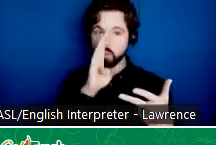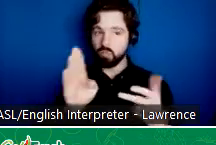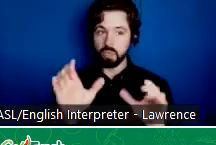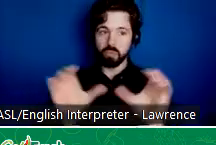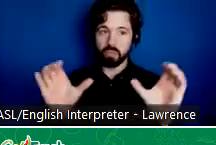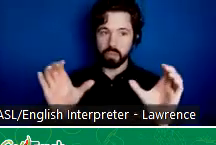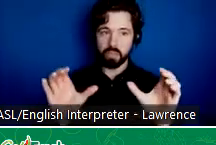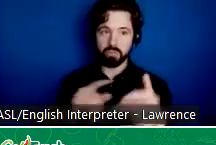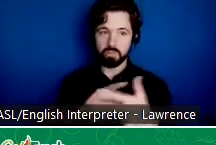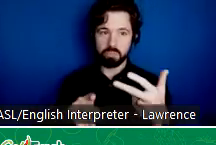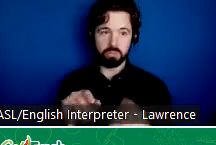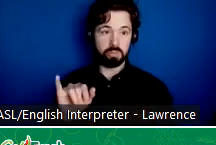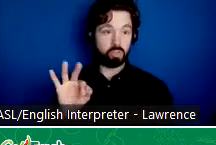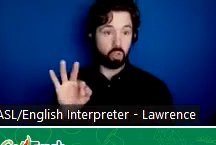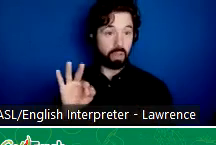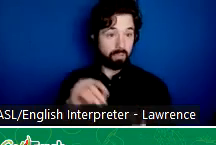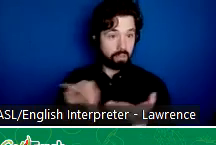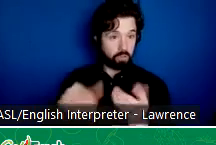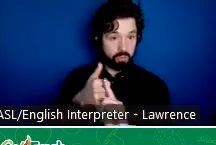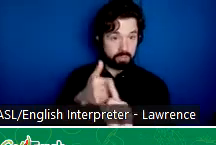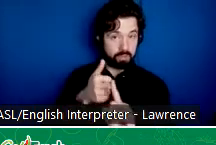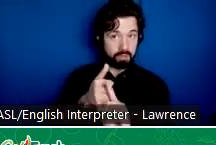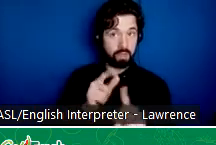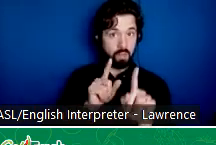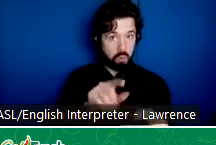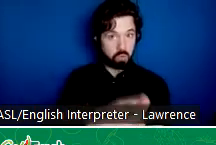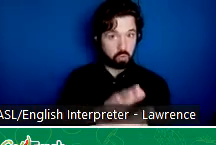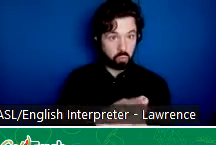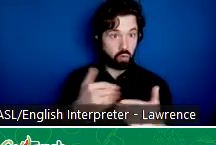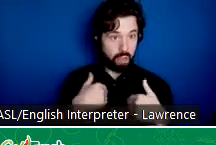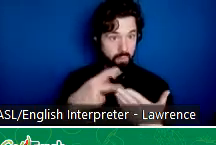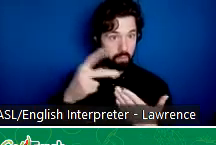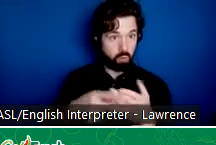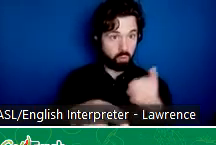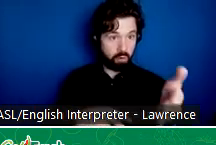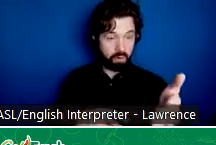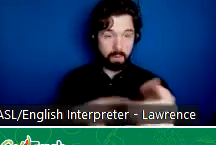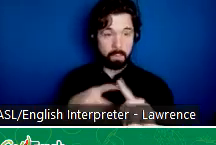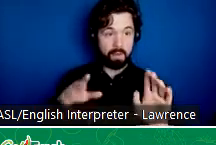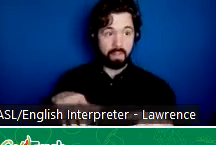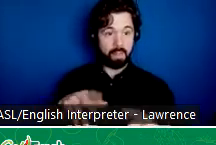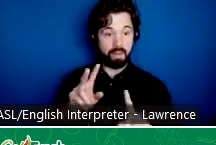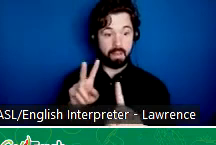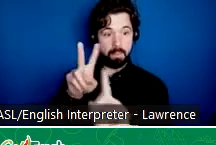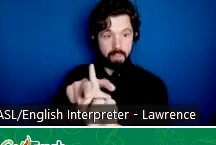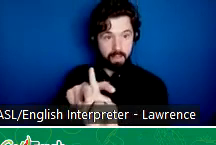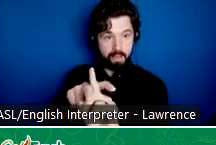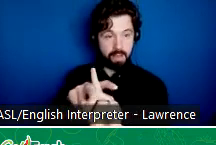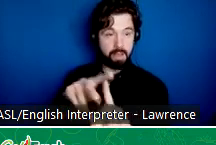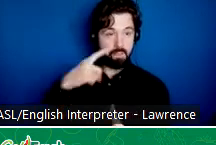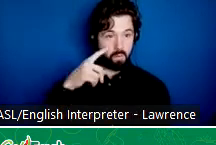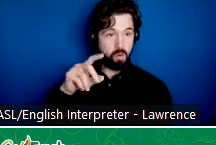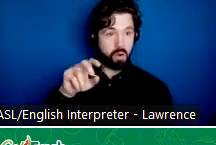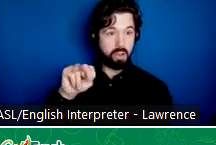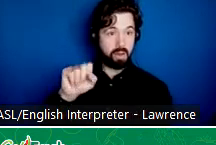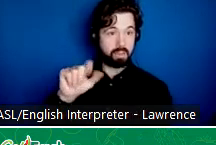a student attends a school but they haven't applied for the NSLP or SBP program,